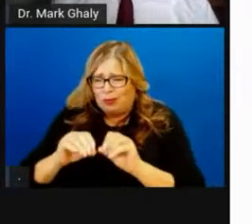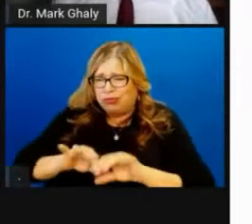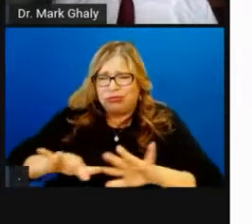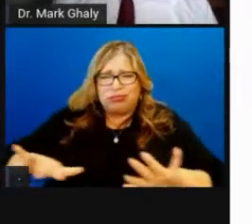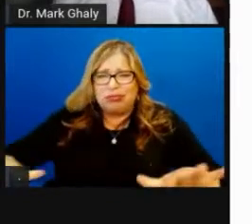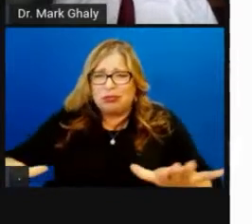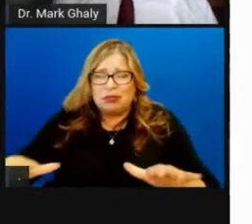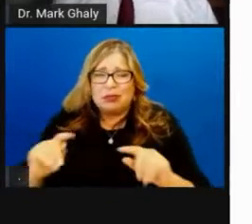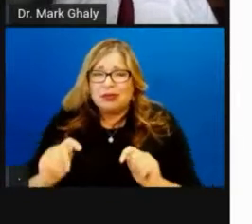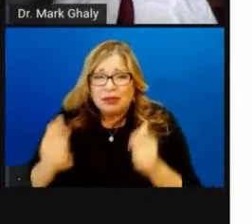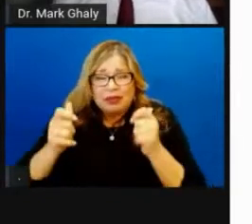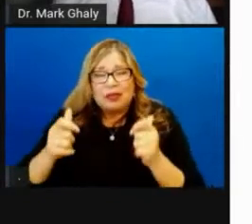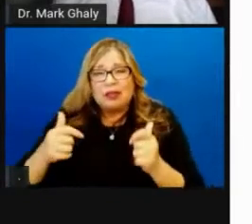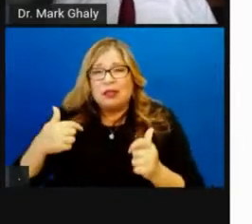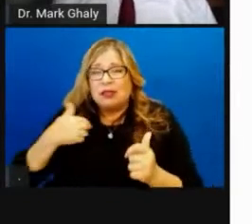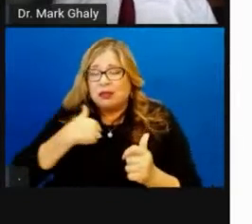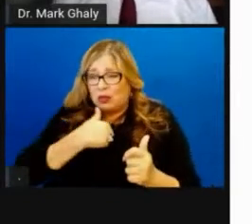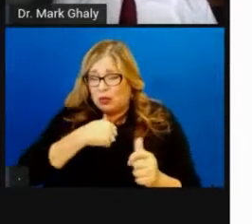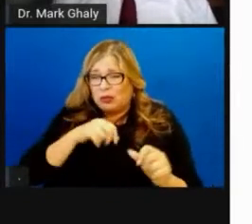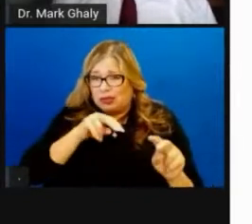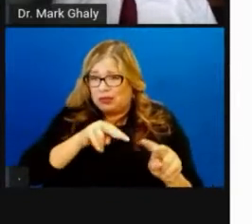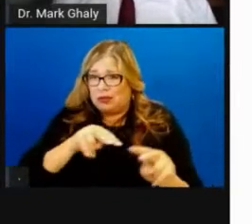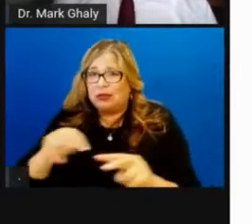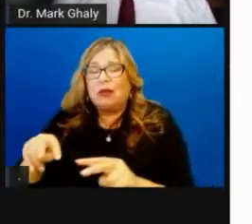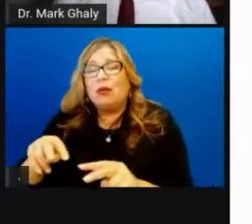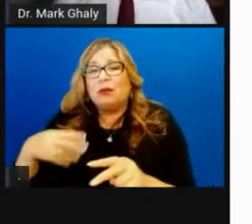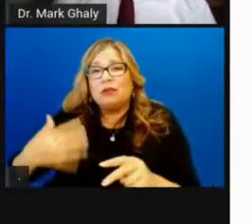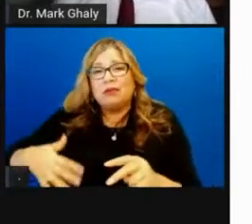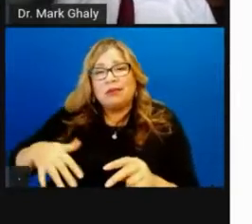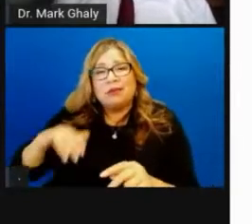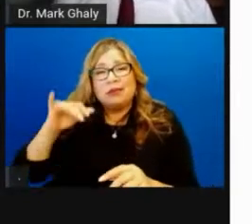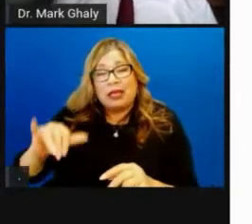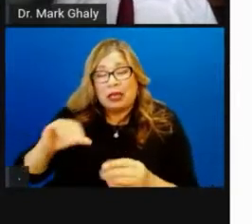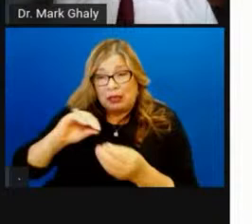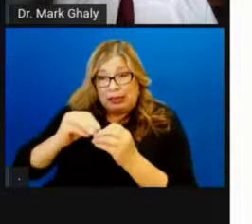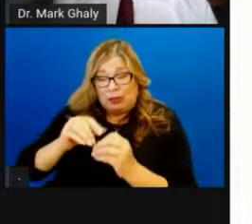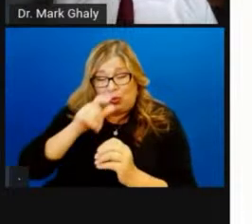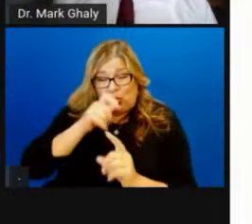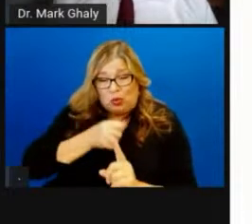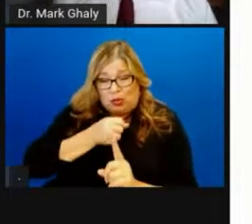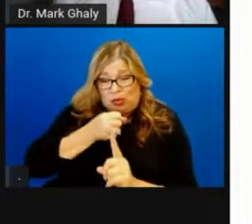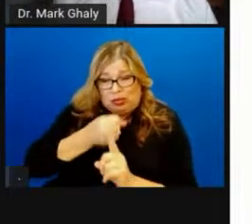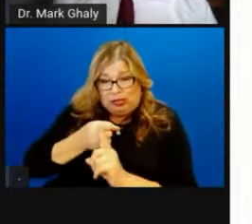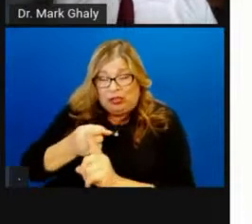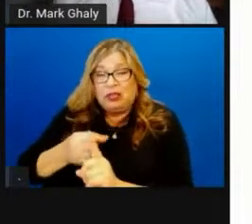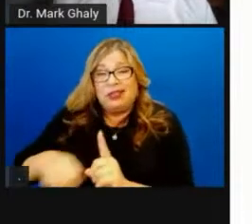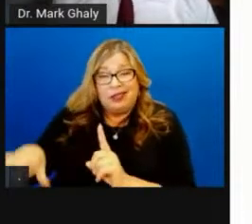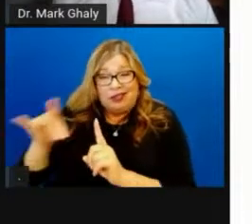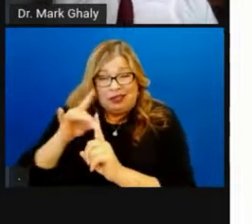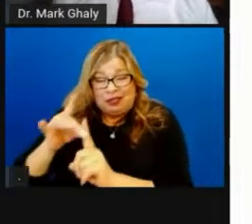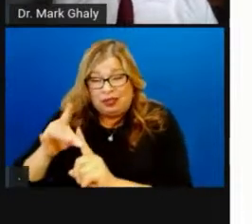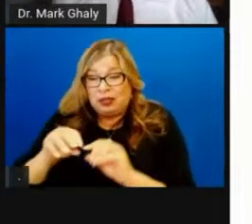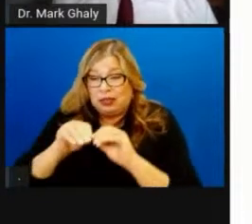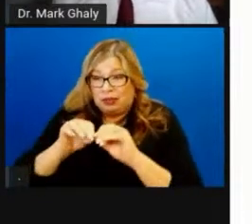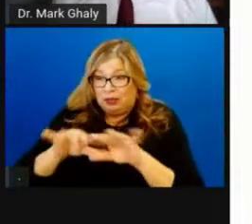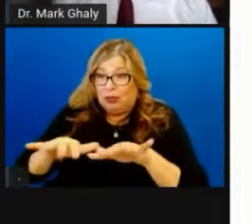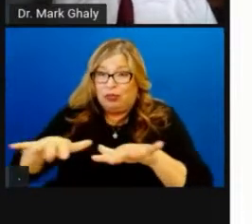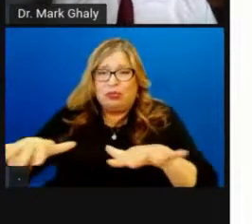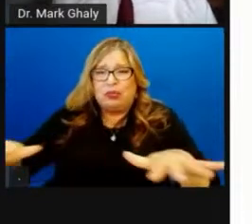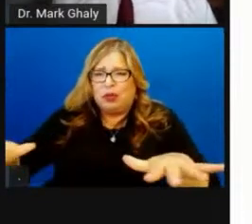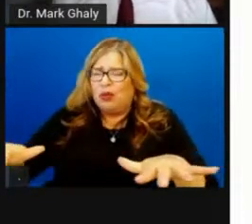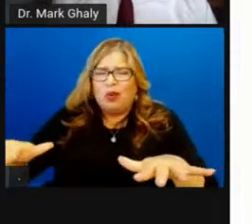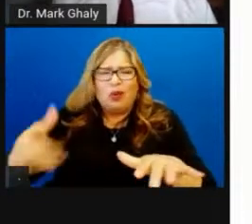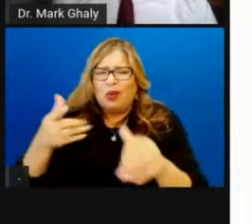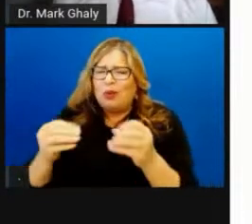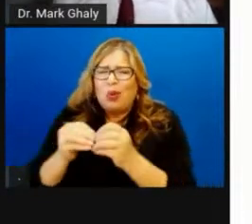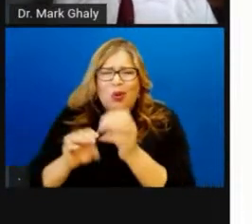effective reproductive number, the R effective that we've talked about throughout this pandemic, was higher than it had ever